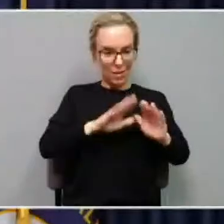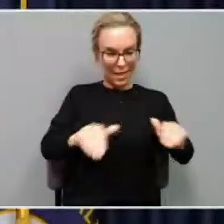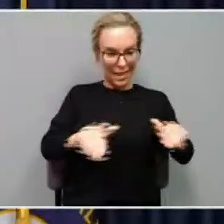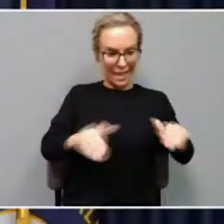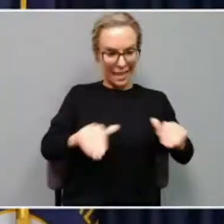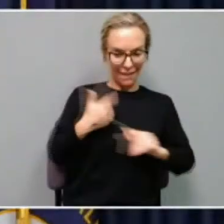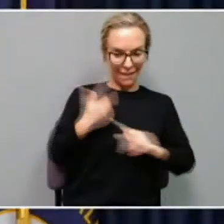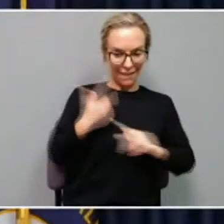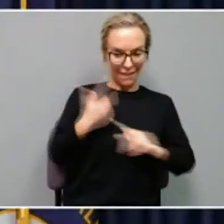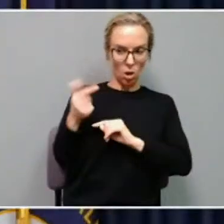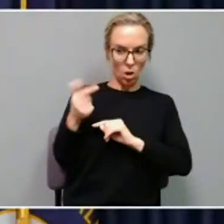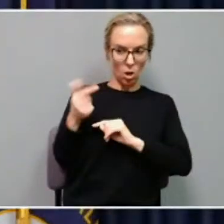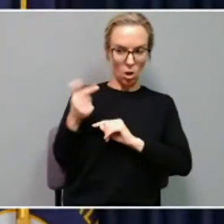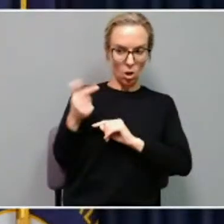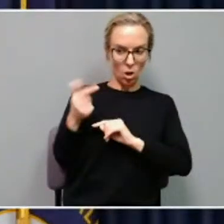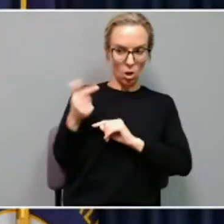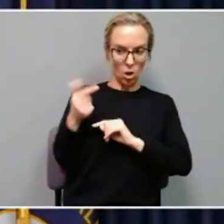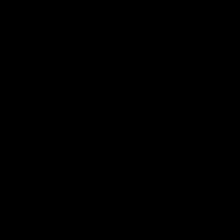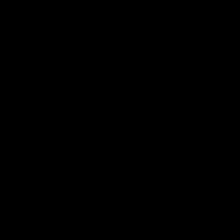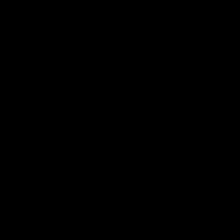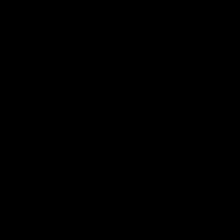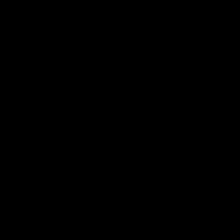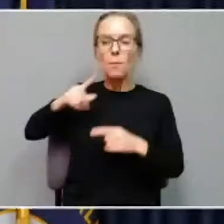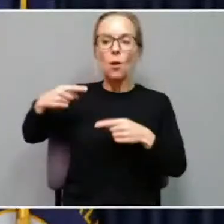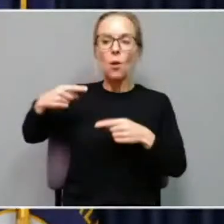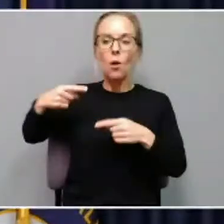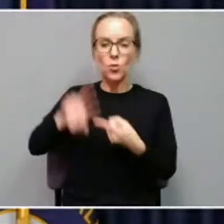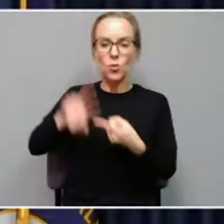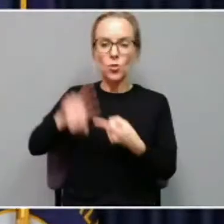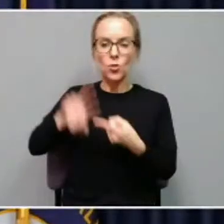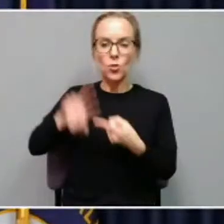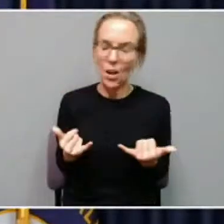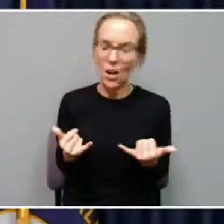when people were making those arguments versus now,